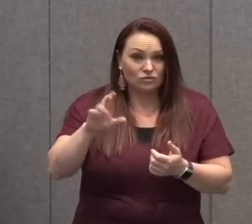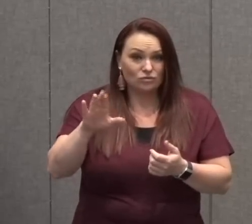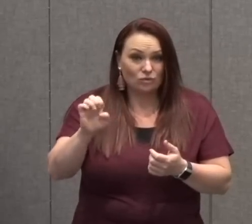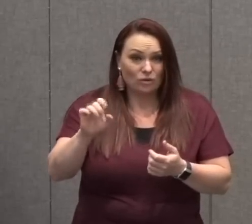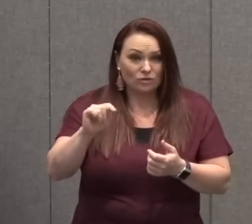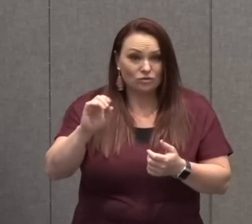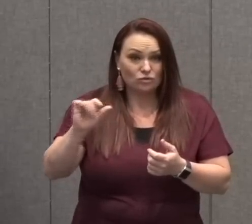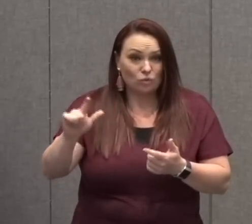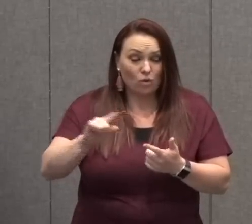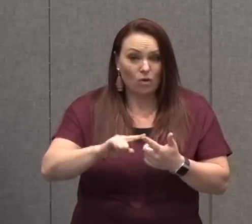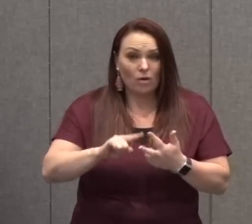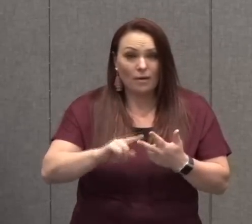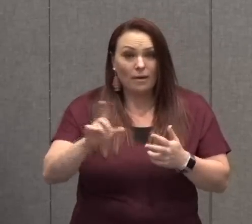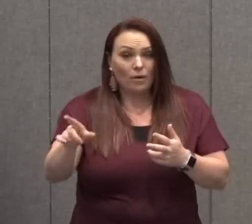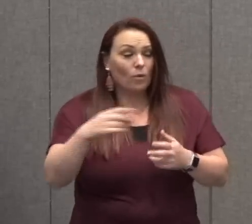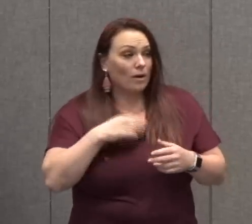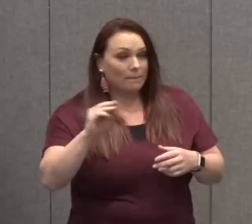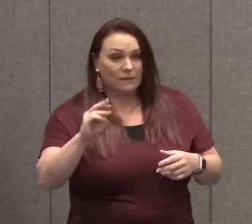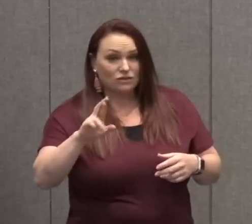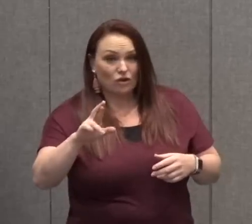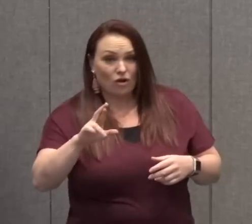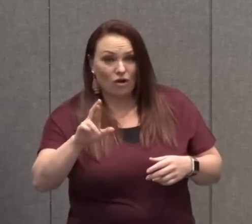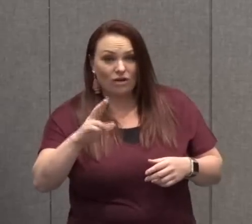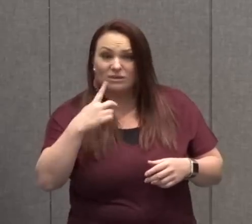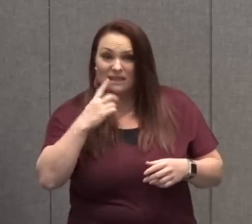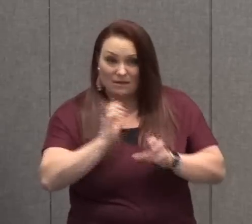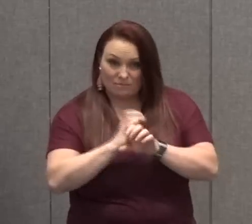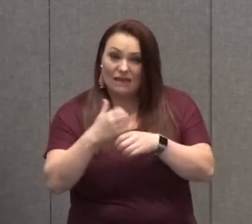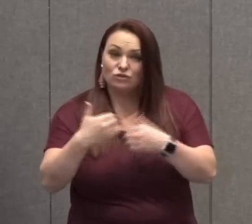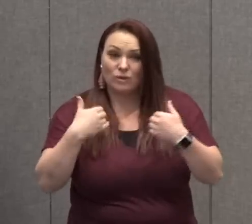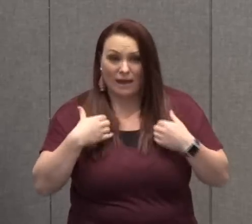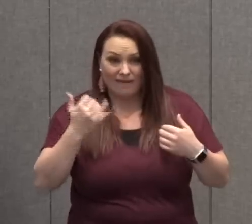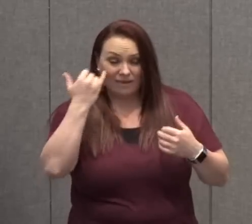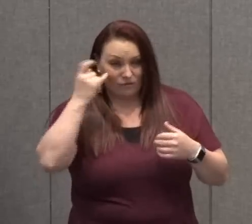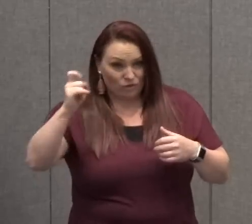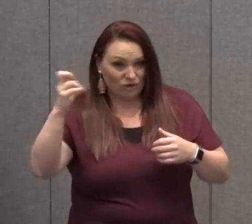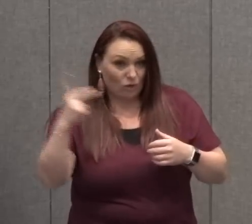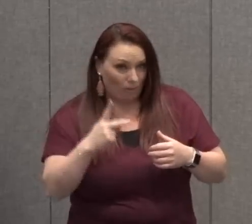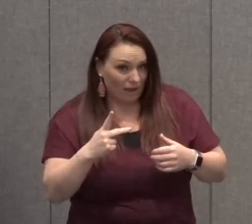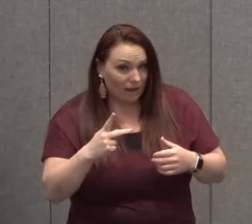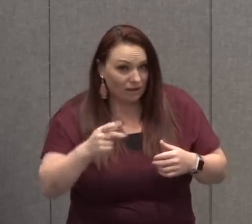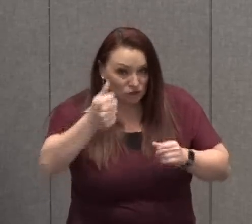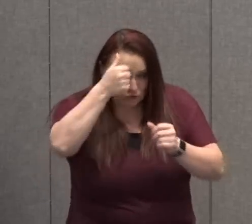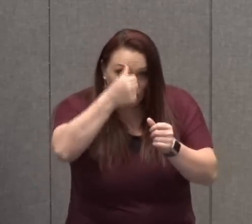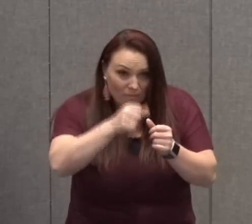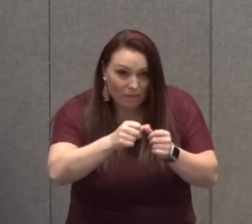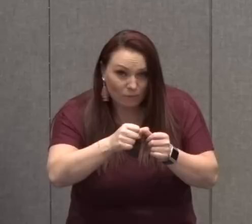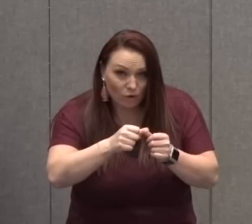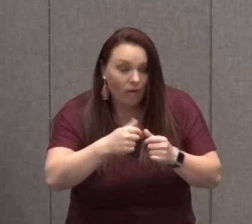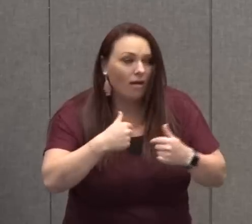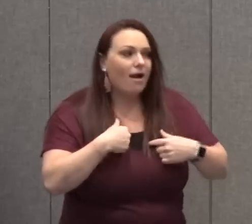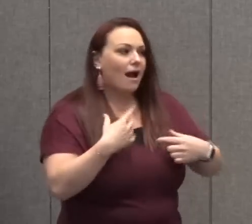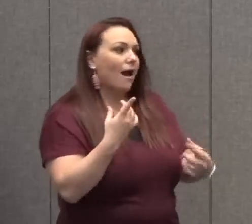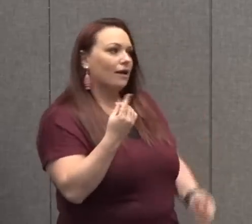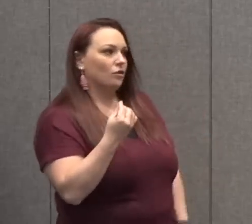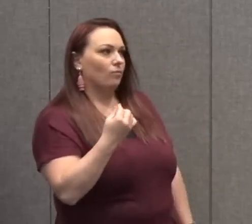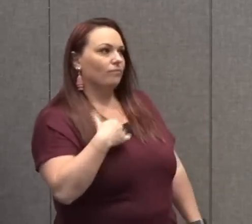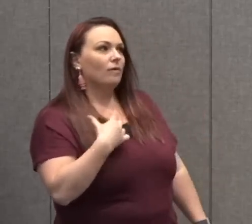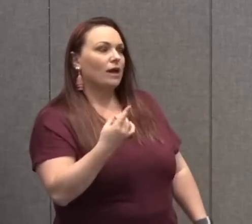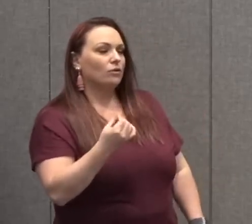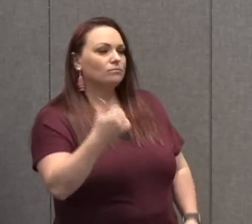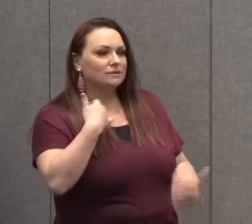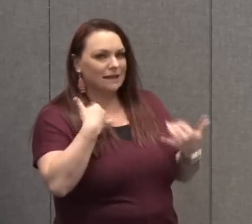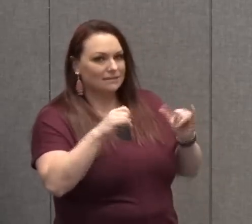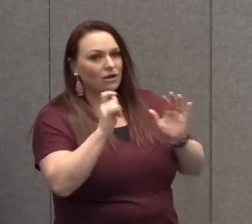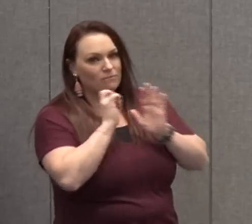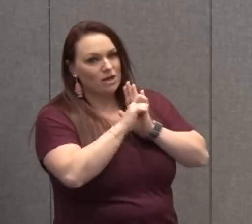say, you know, make sure you have these to go back whenever you need them. Do you remember? I do, I do, because I still have my notes.